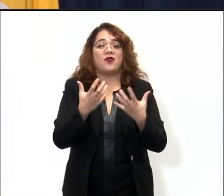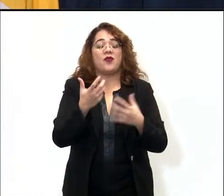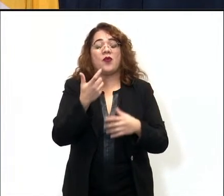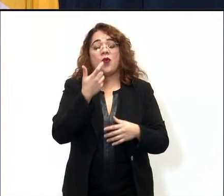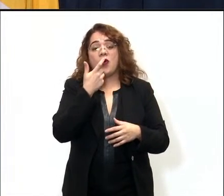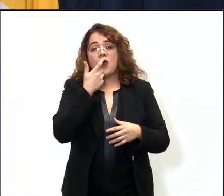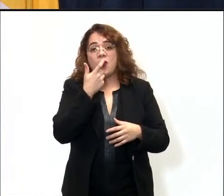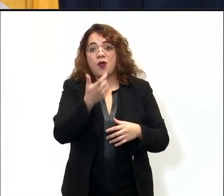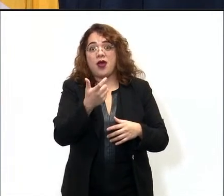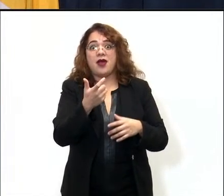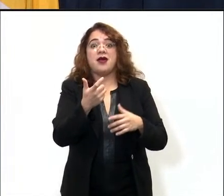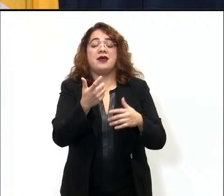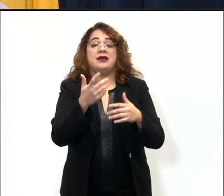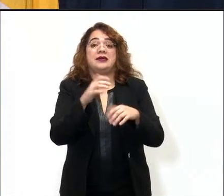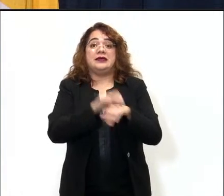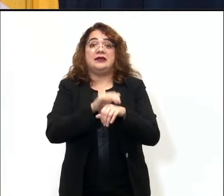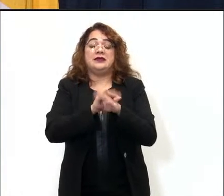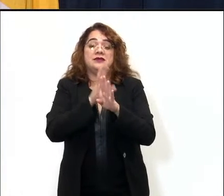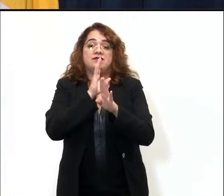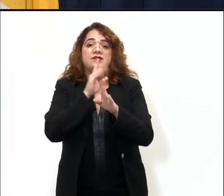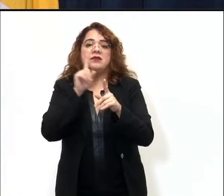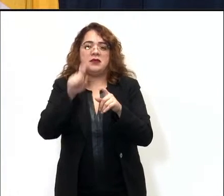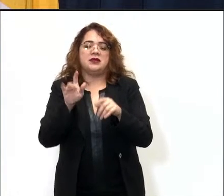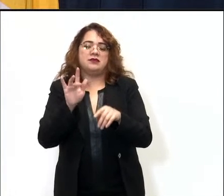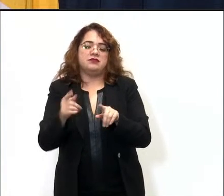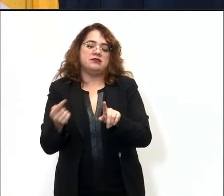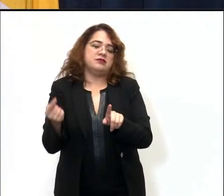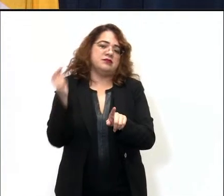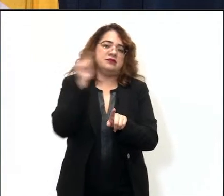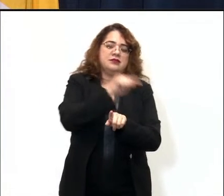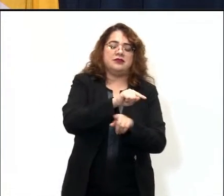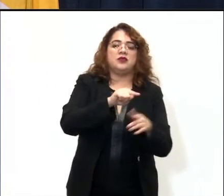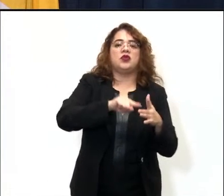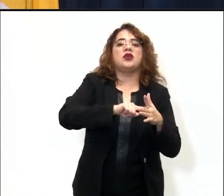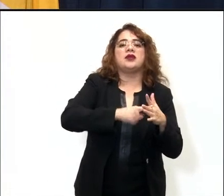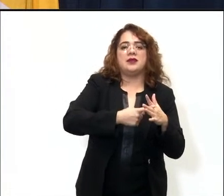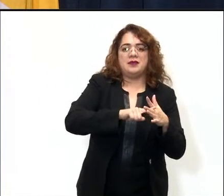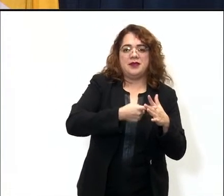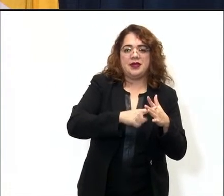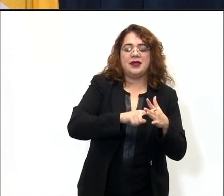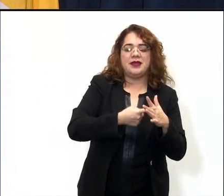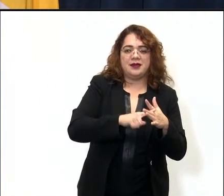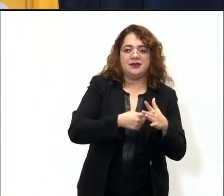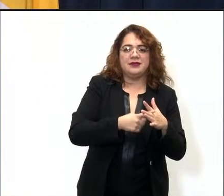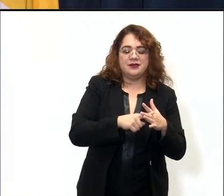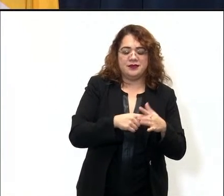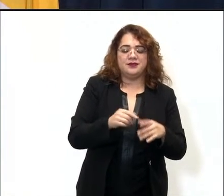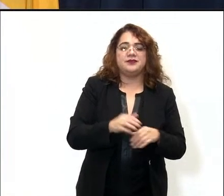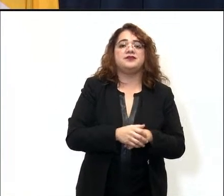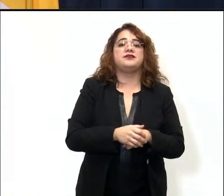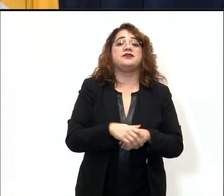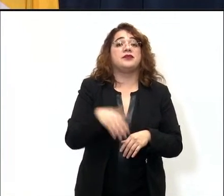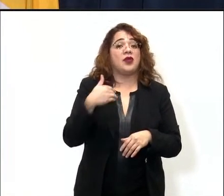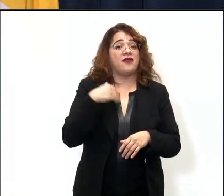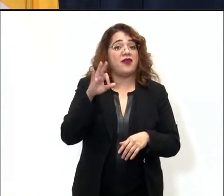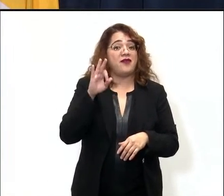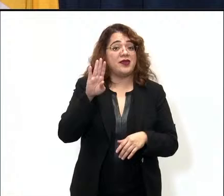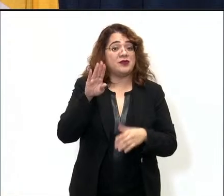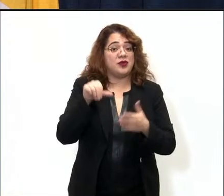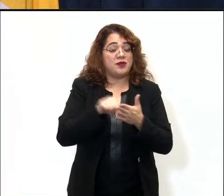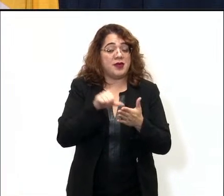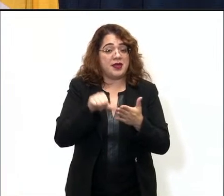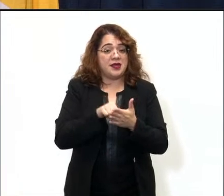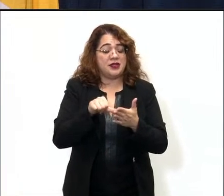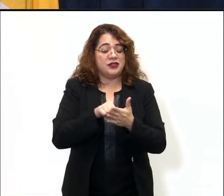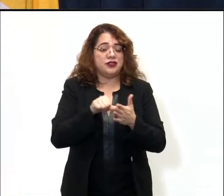you have reached us during the end of this press briefing during our Spanish translation, please visit our Facebook page